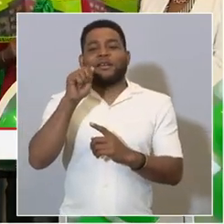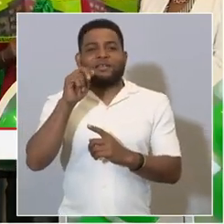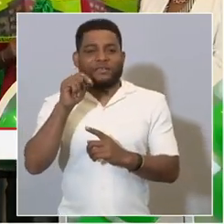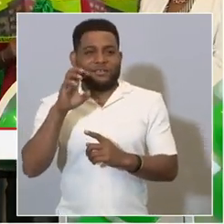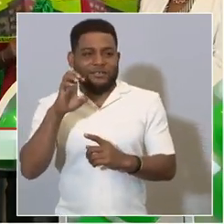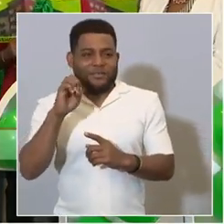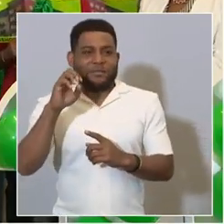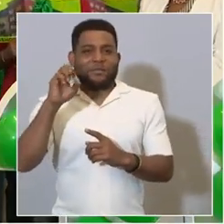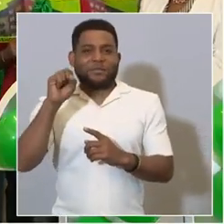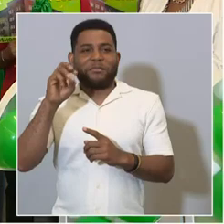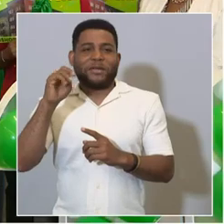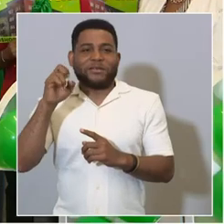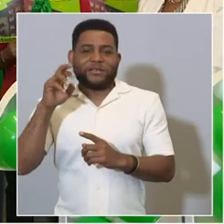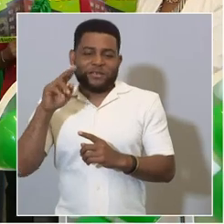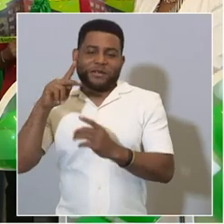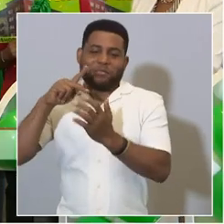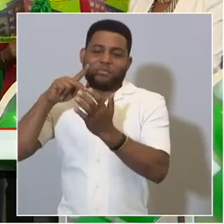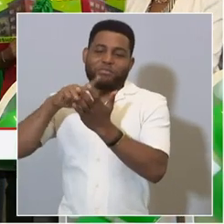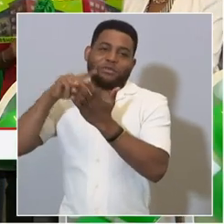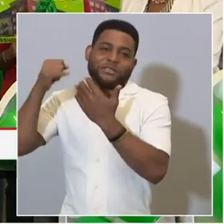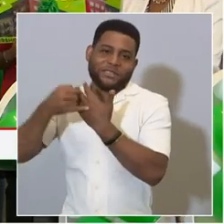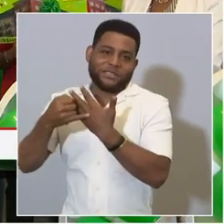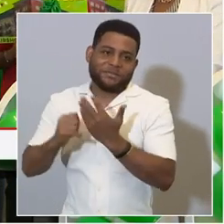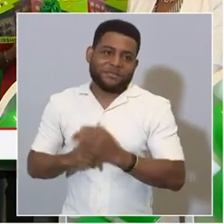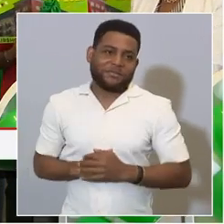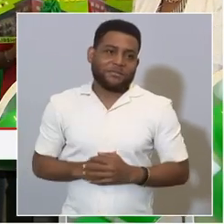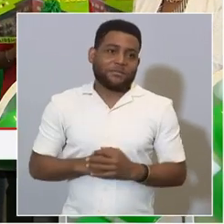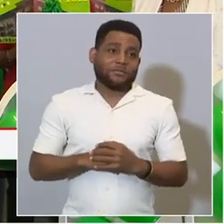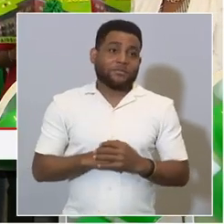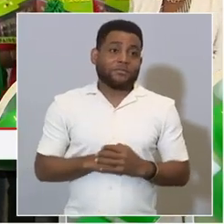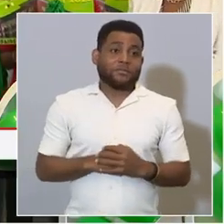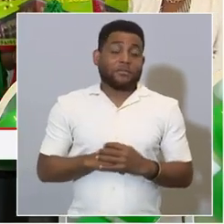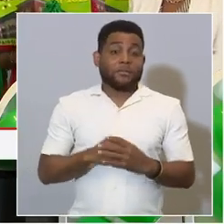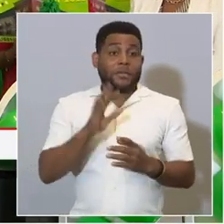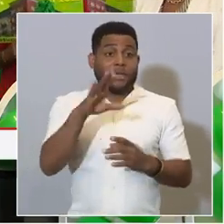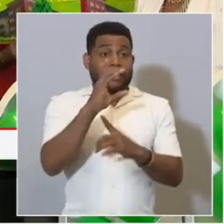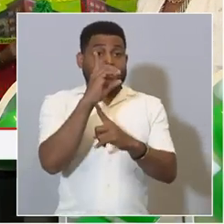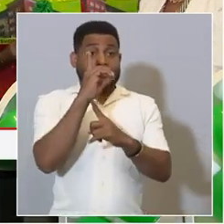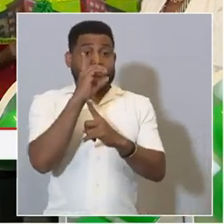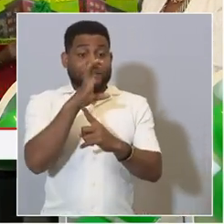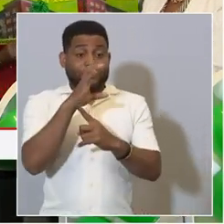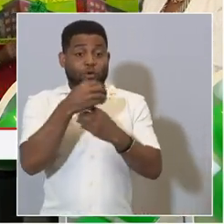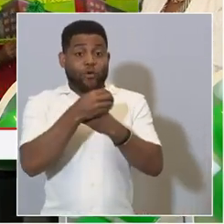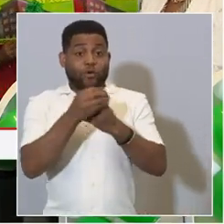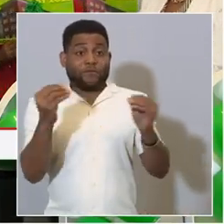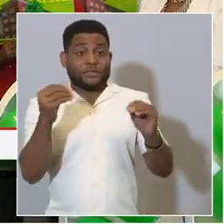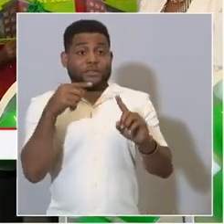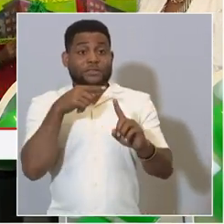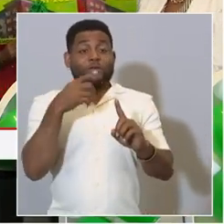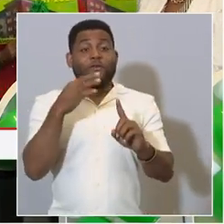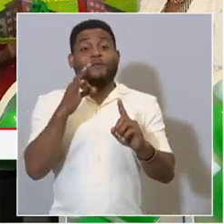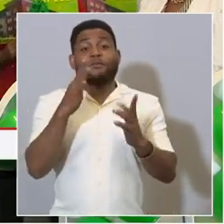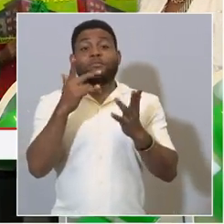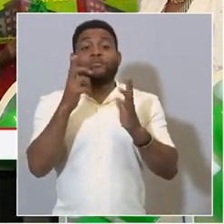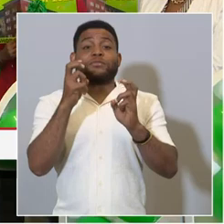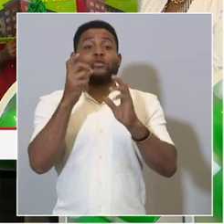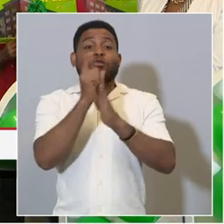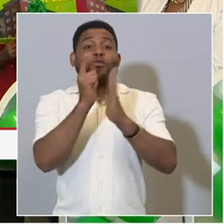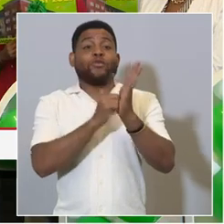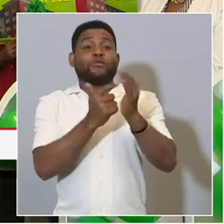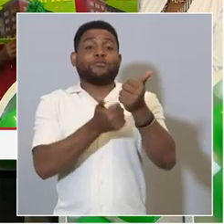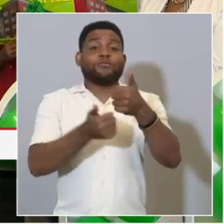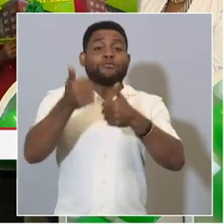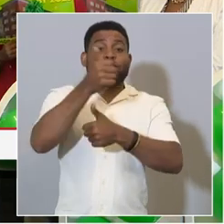in cooperation with the Tenant Association. The D.C. Office of the Attorney General had sued its former owner over